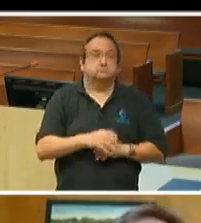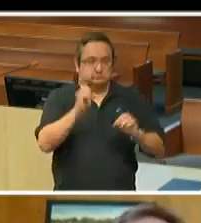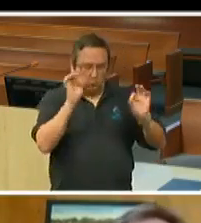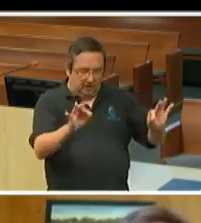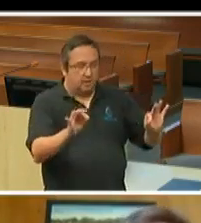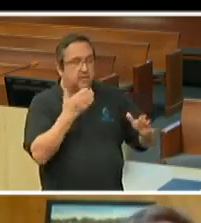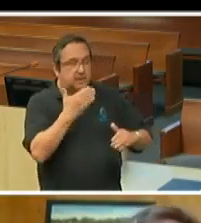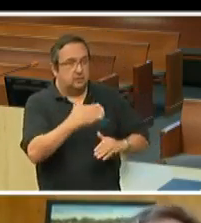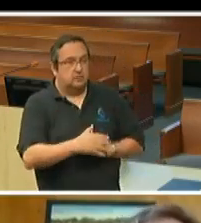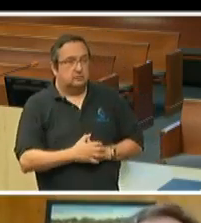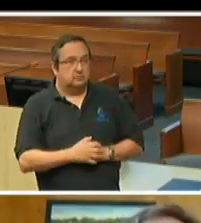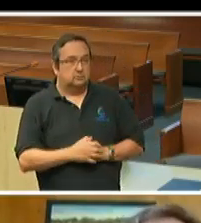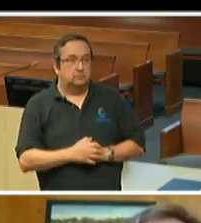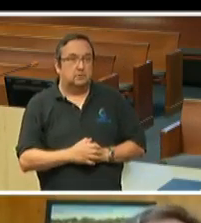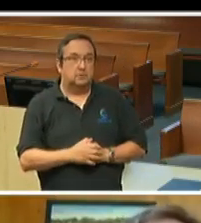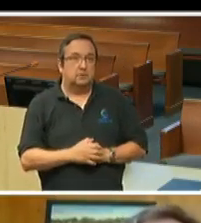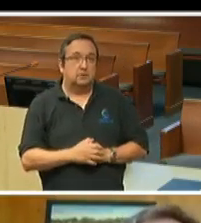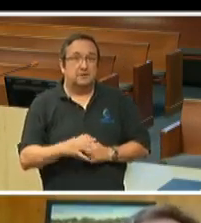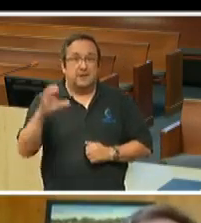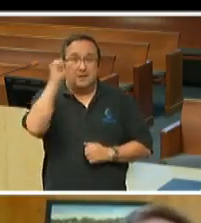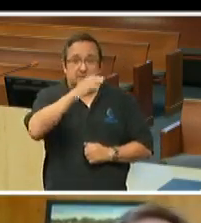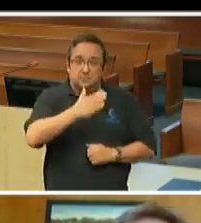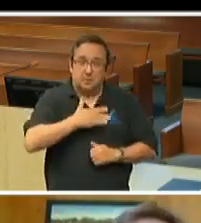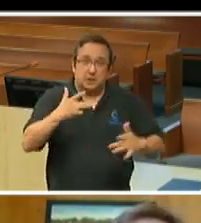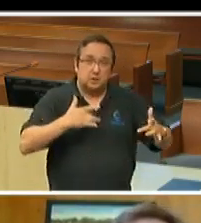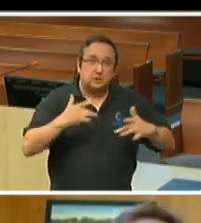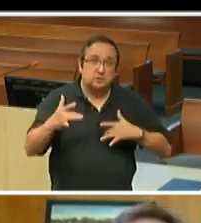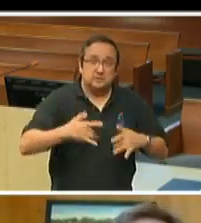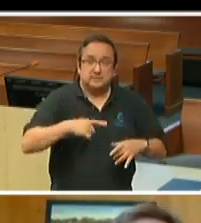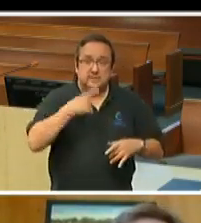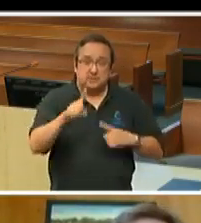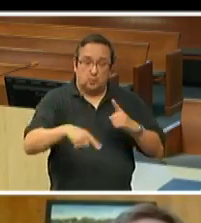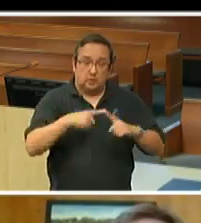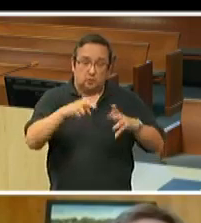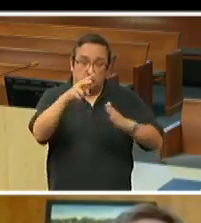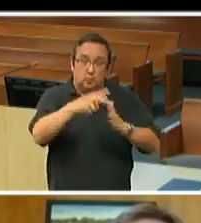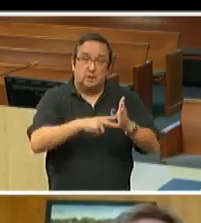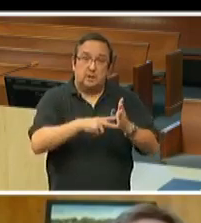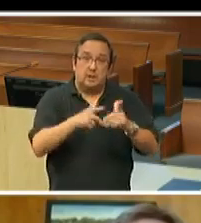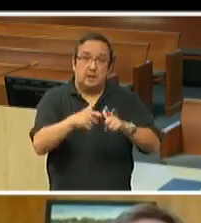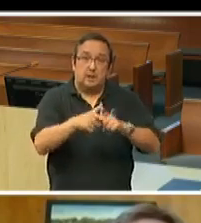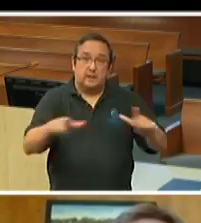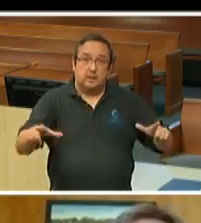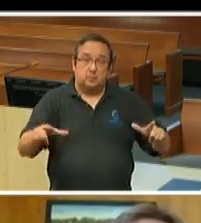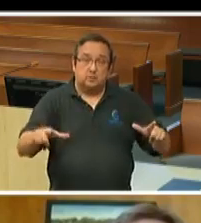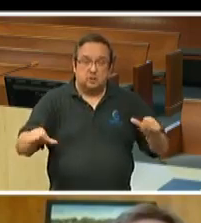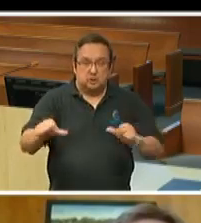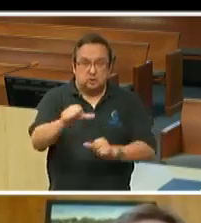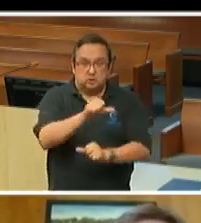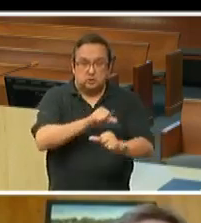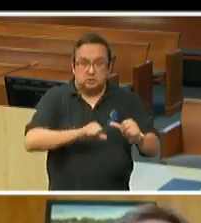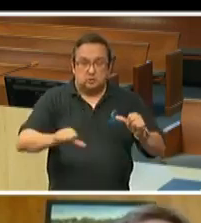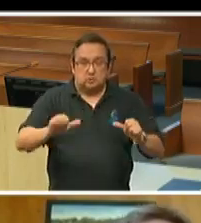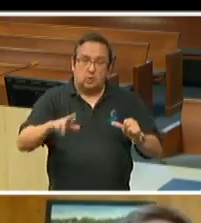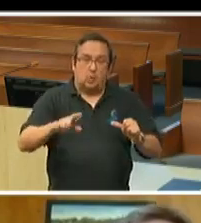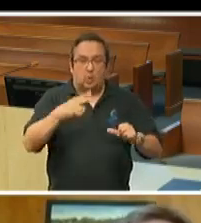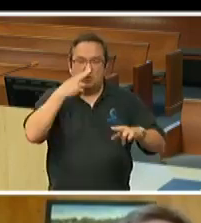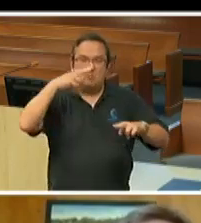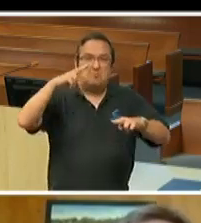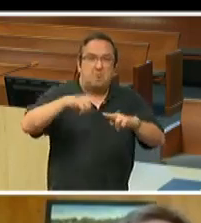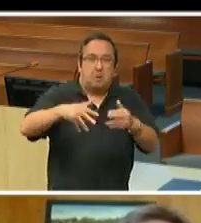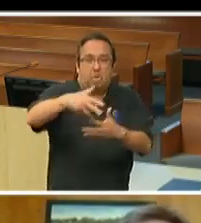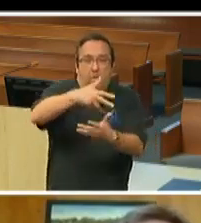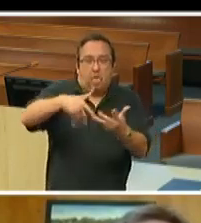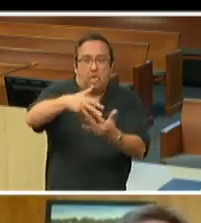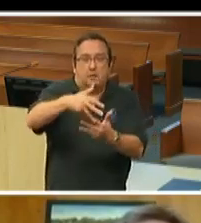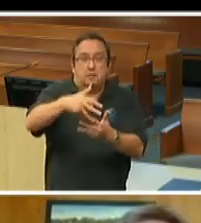you. Well, I guess my concern is when you read the language social or recreational gatherings, there